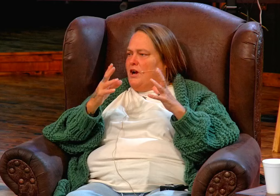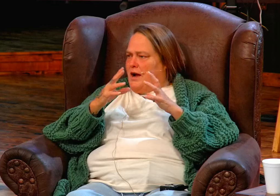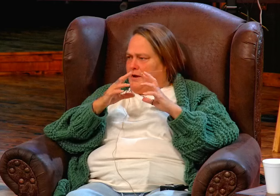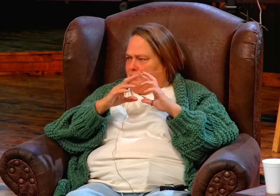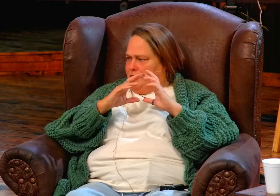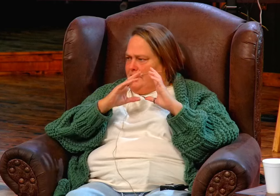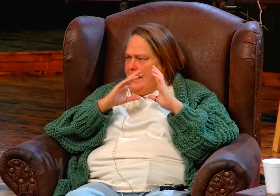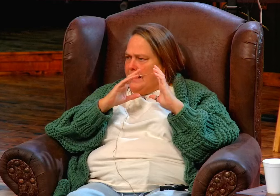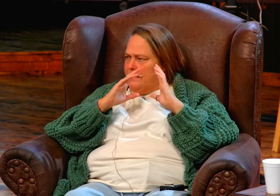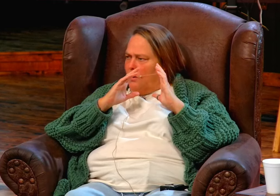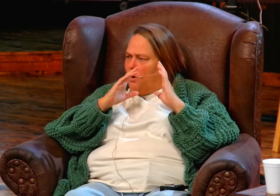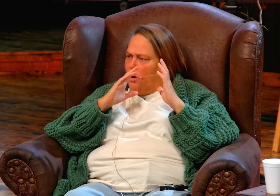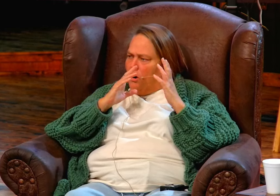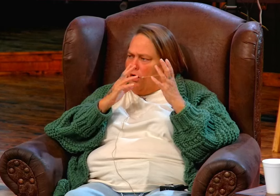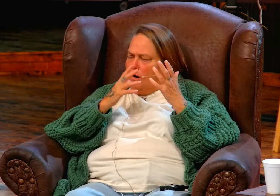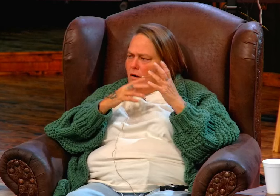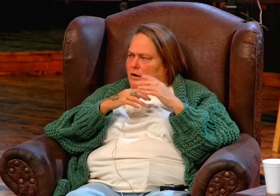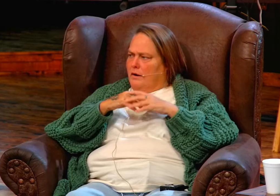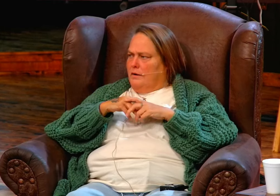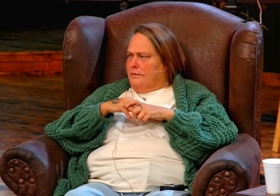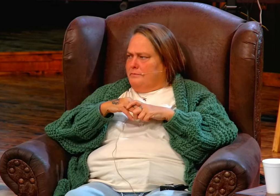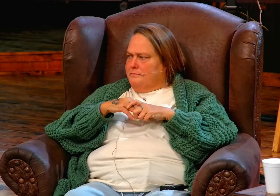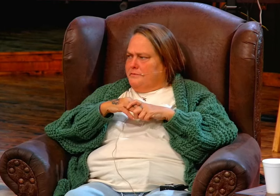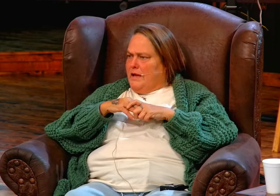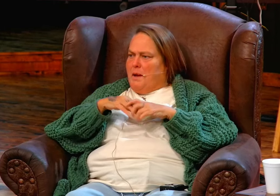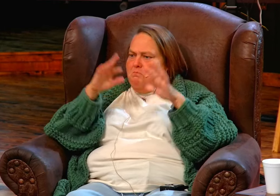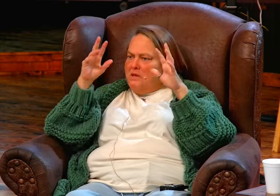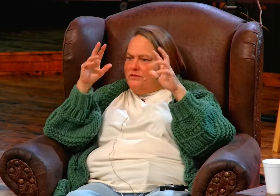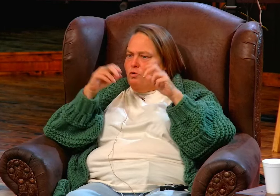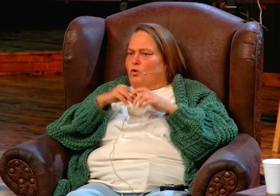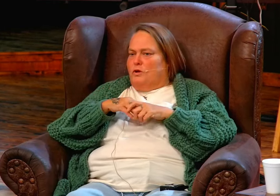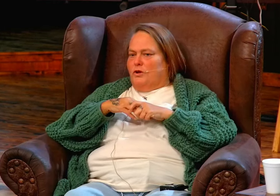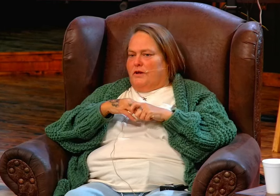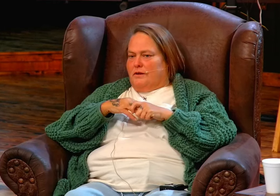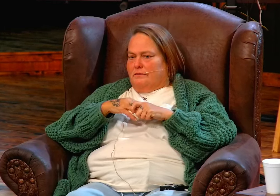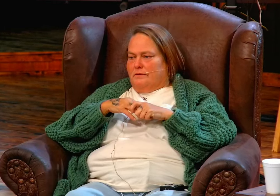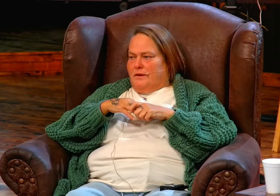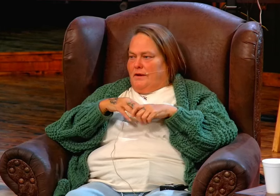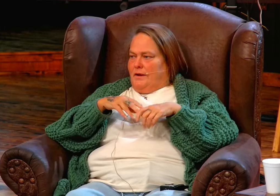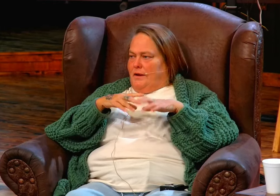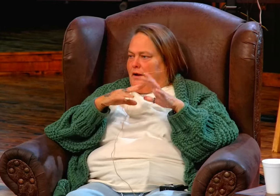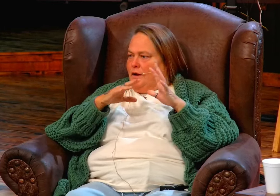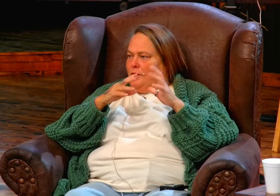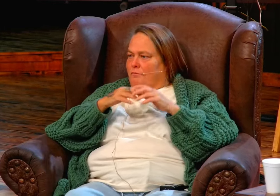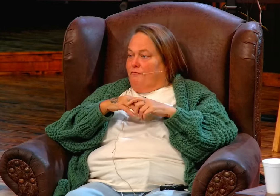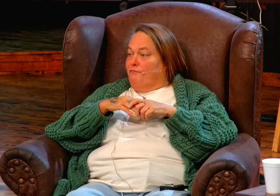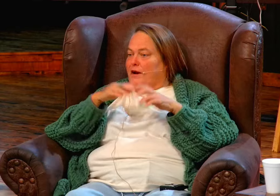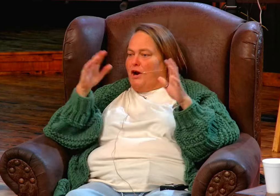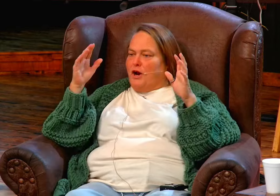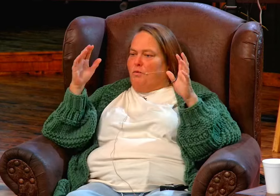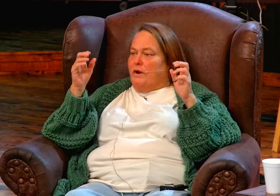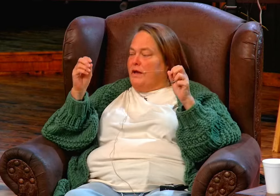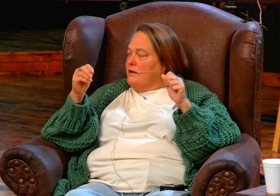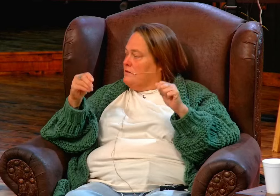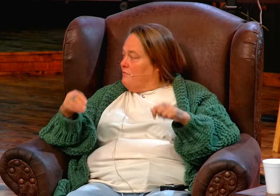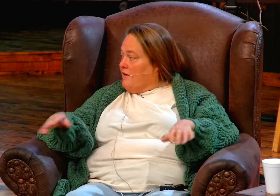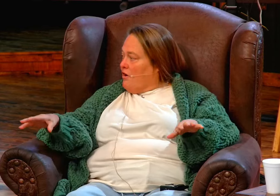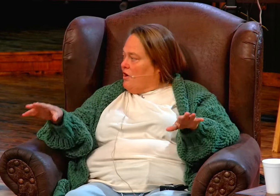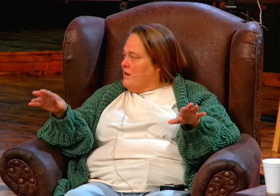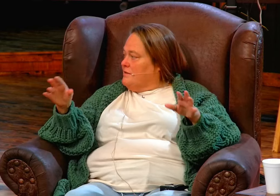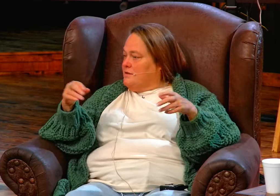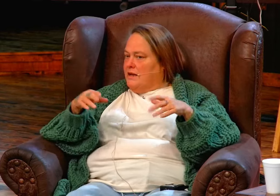wind chimes that are mystical looking, fairy